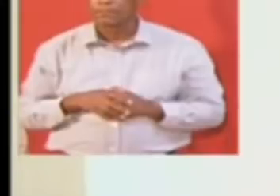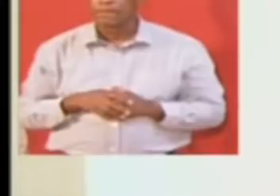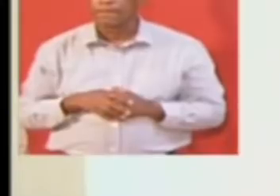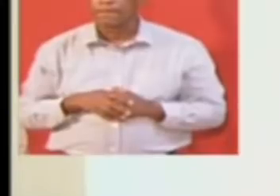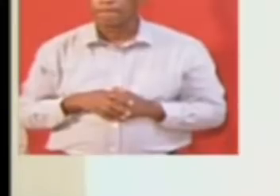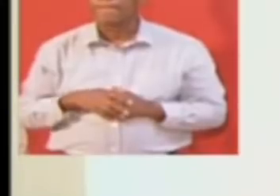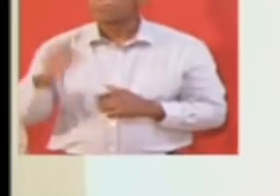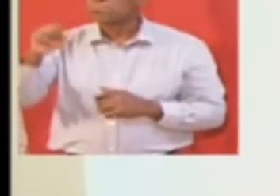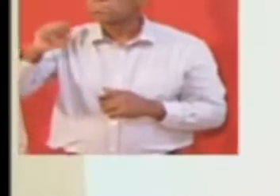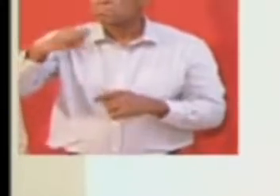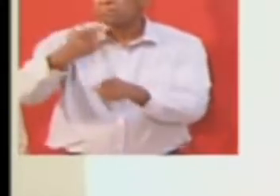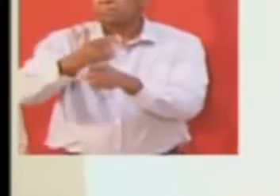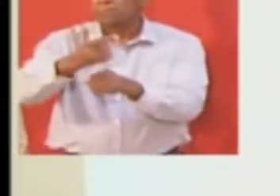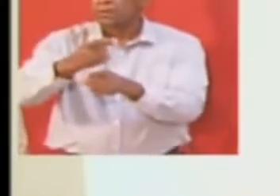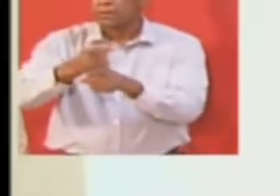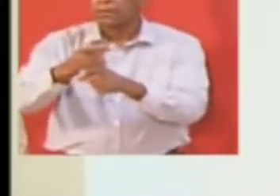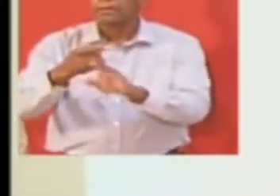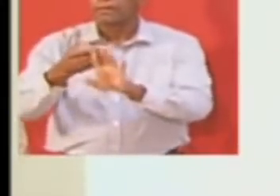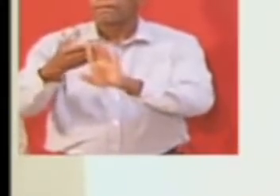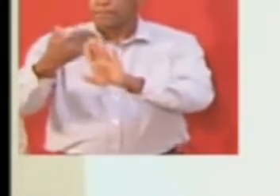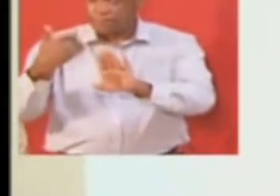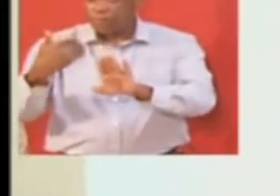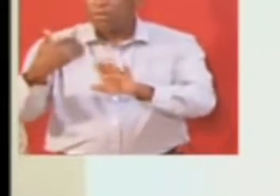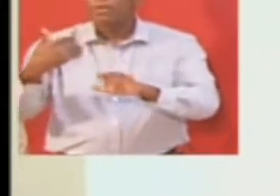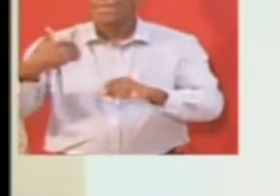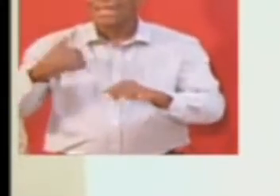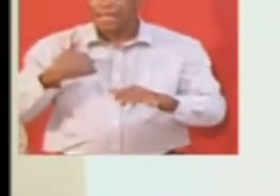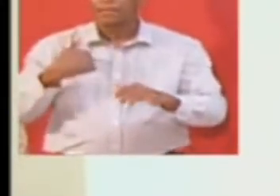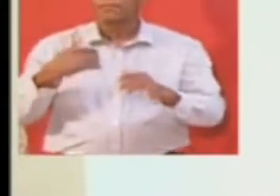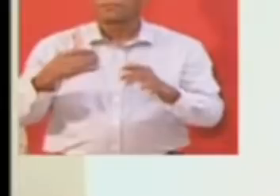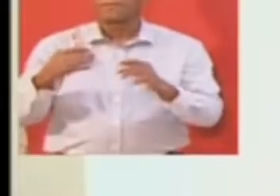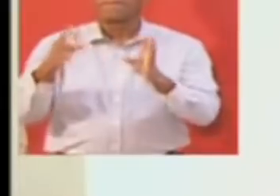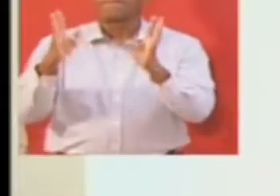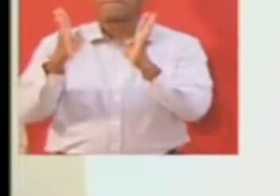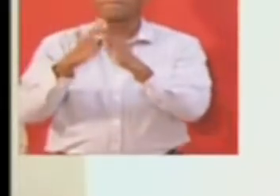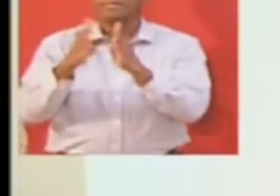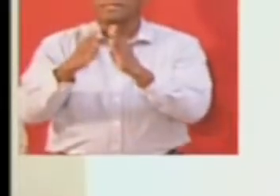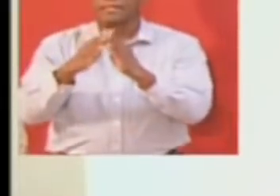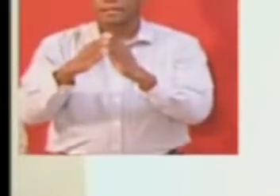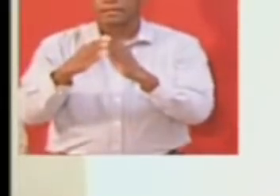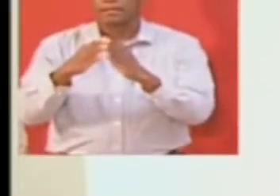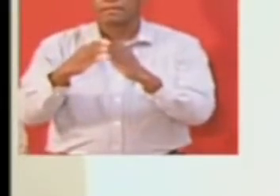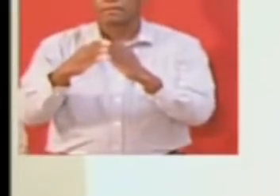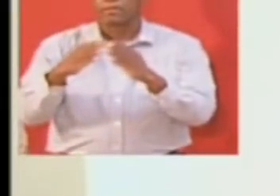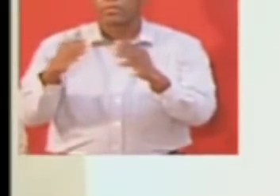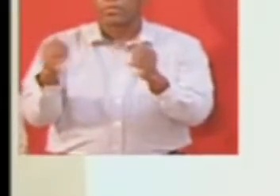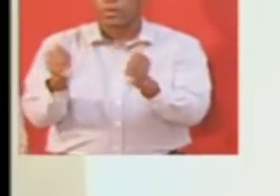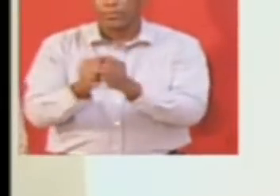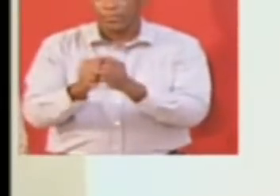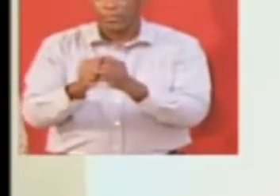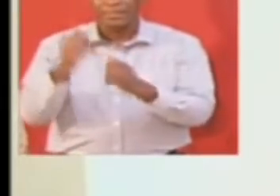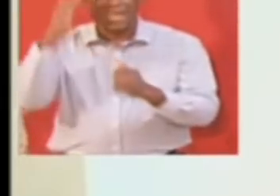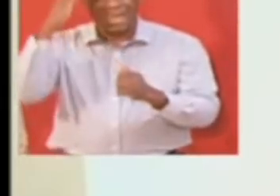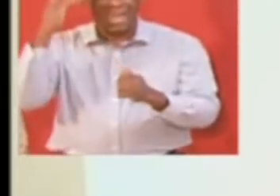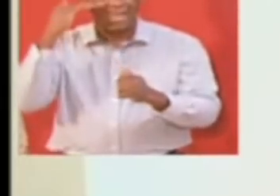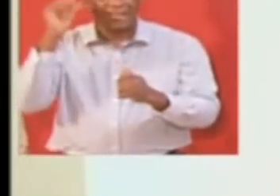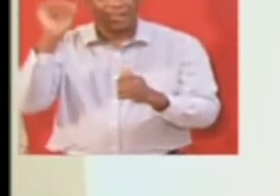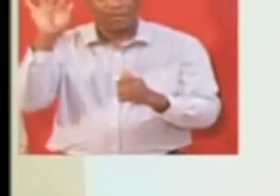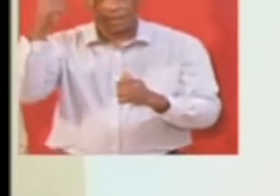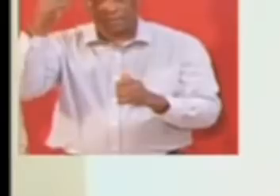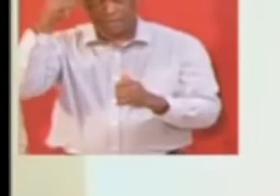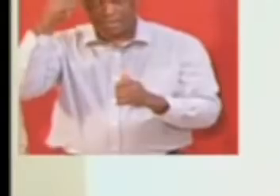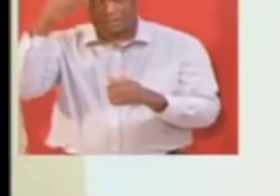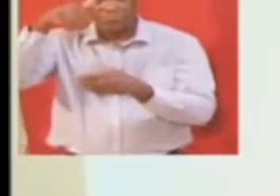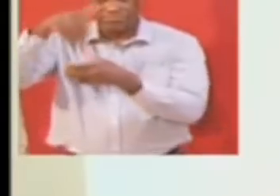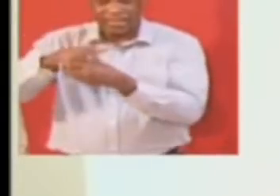government meeting of this nature, where the requirement is that we get to a